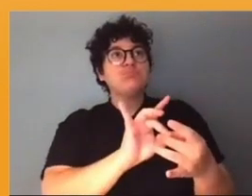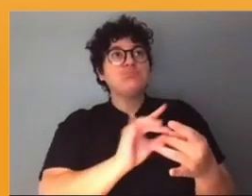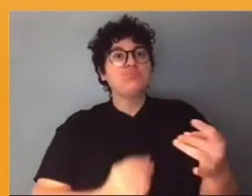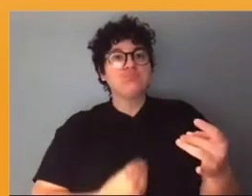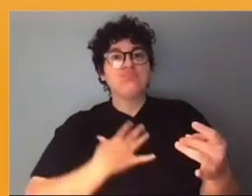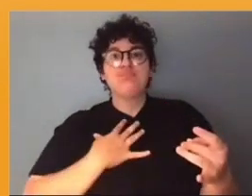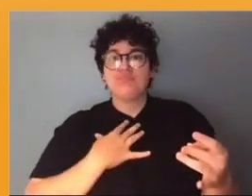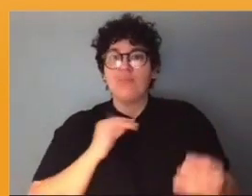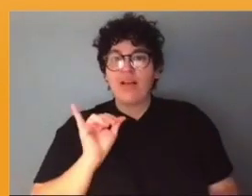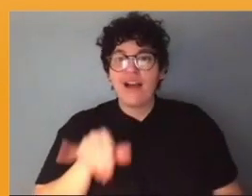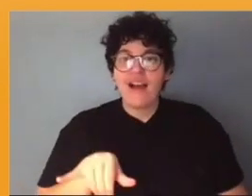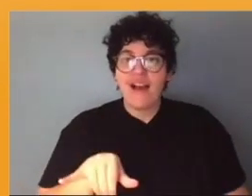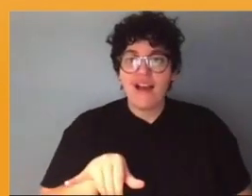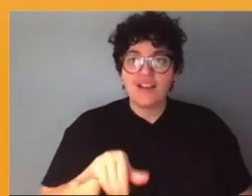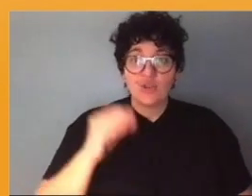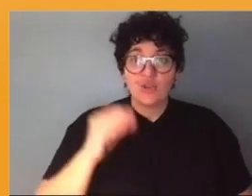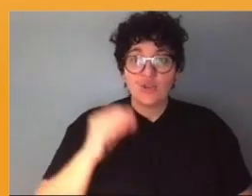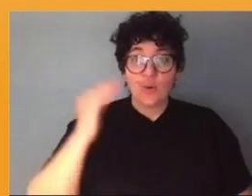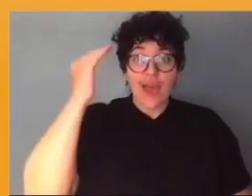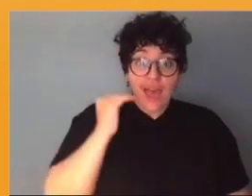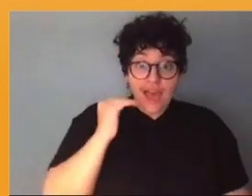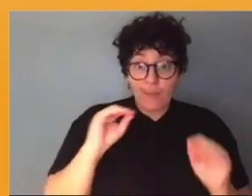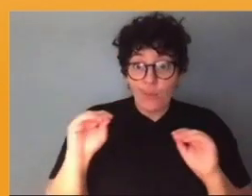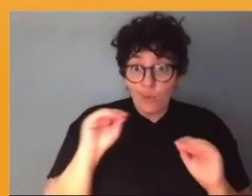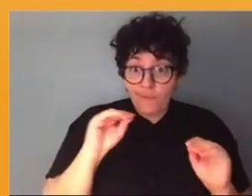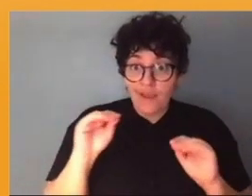forehead movements, eye movements,